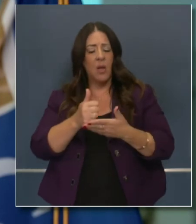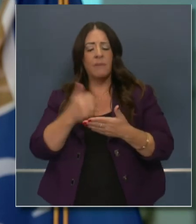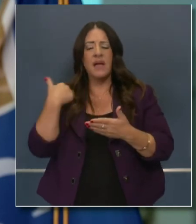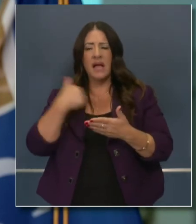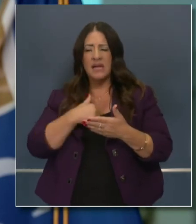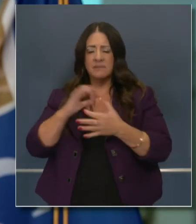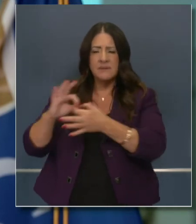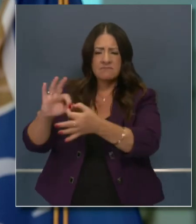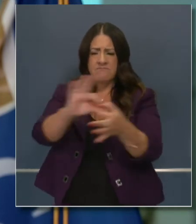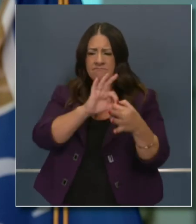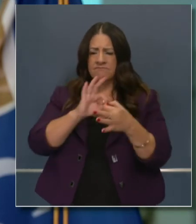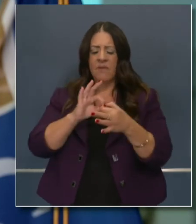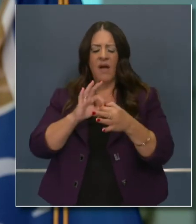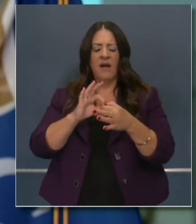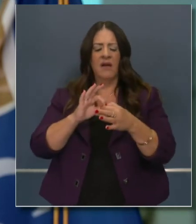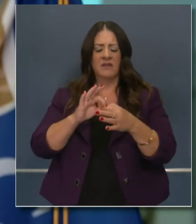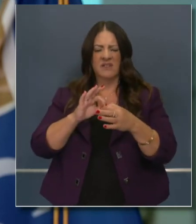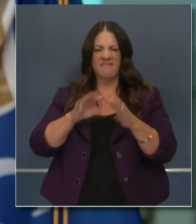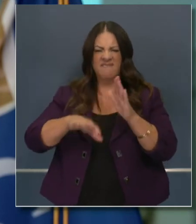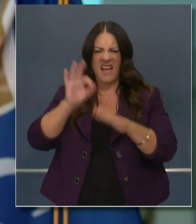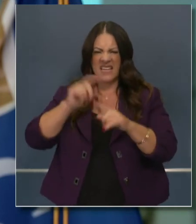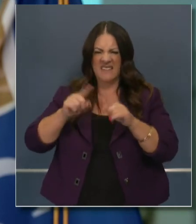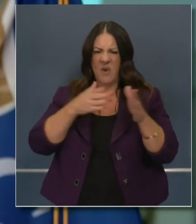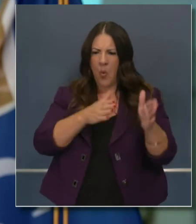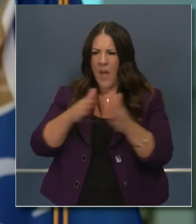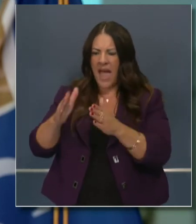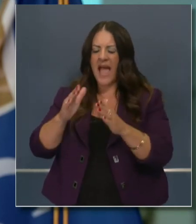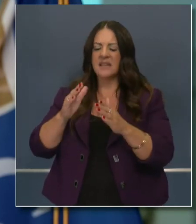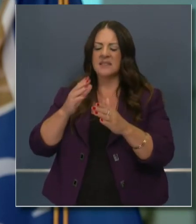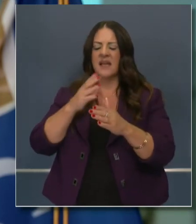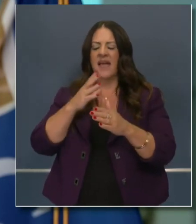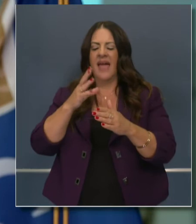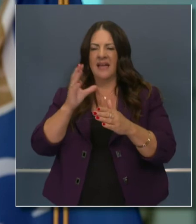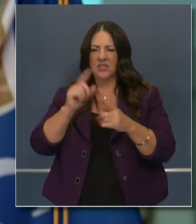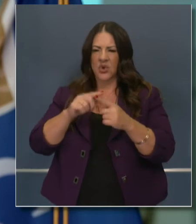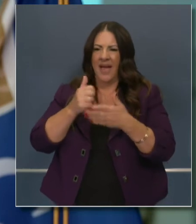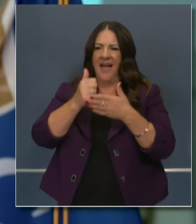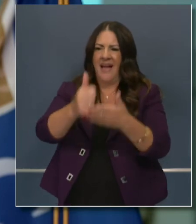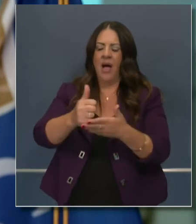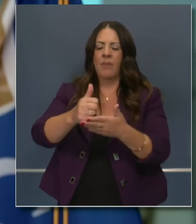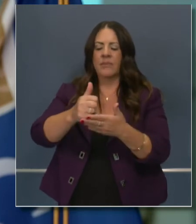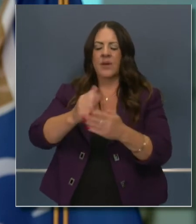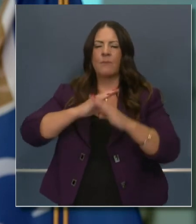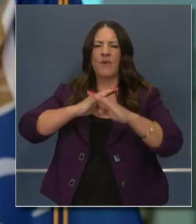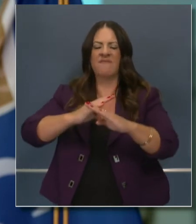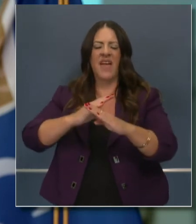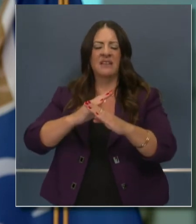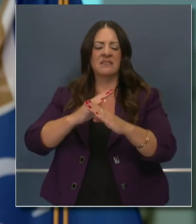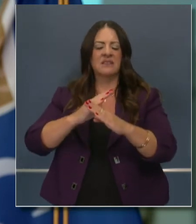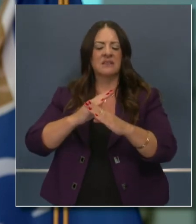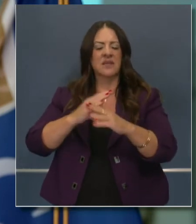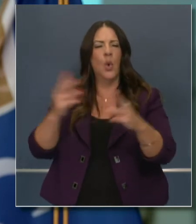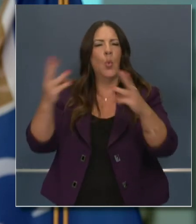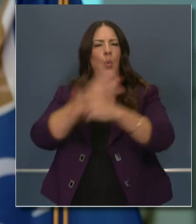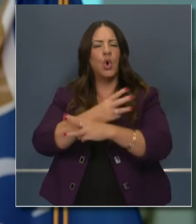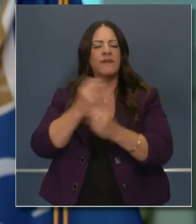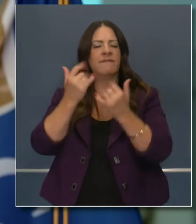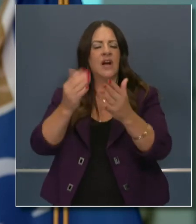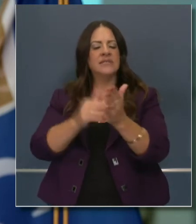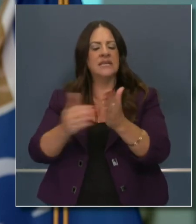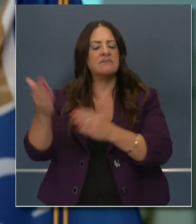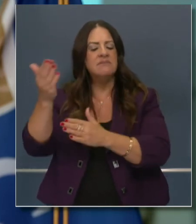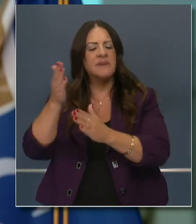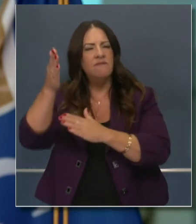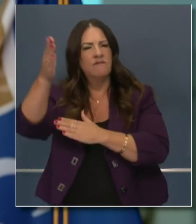more coordinated strategy and will provide more resources from the federal government, which should help aid and advance our efforts